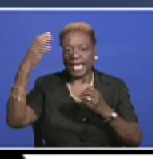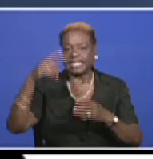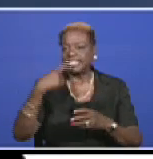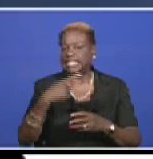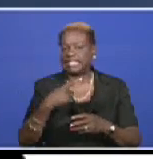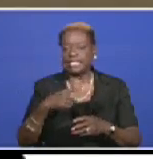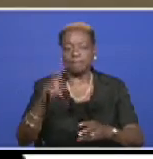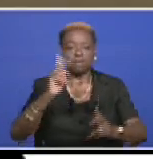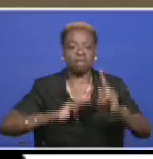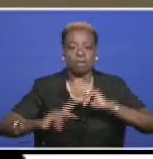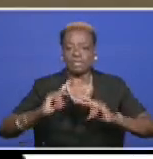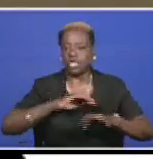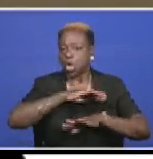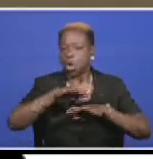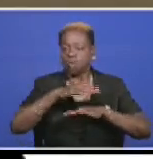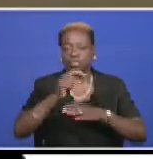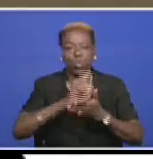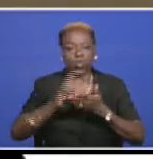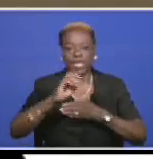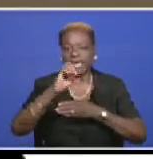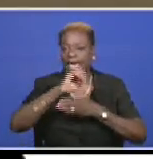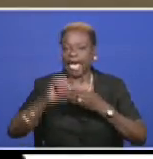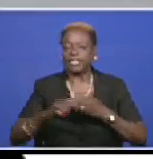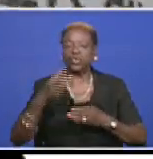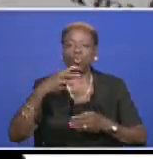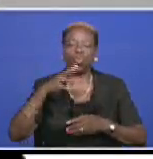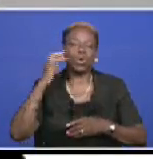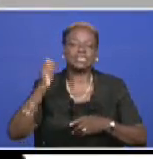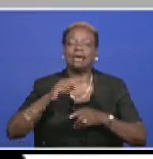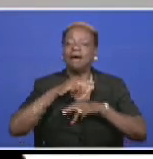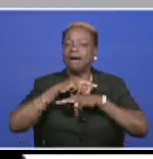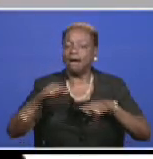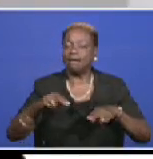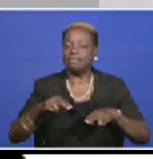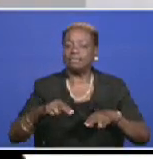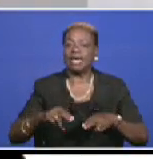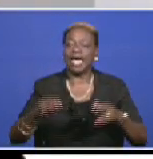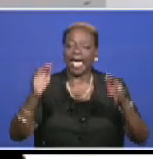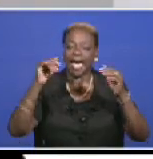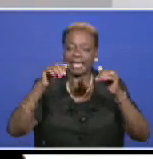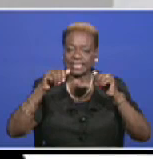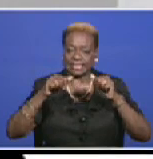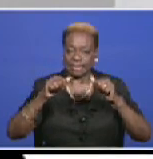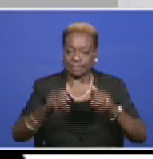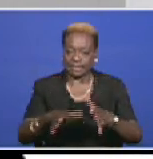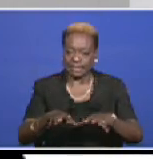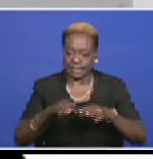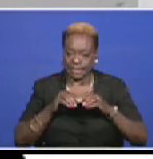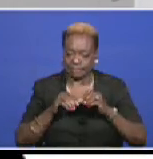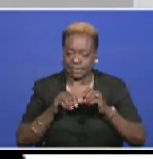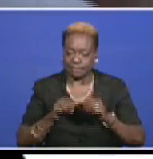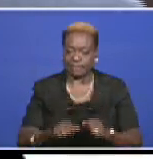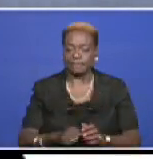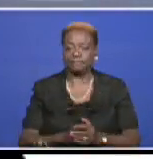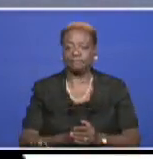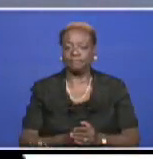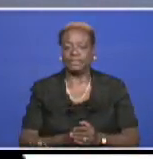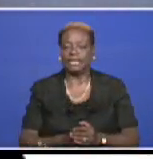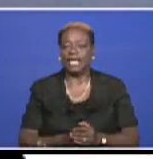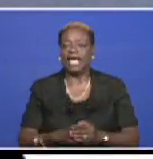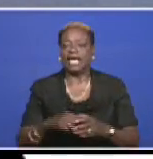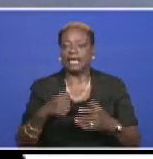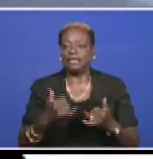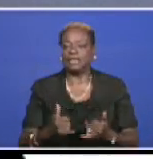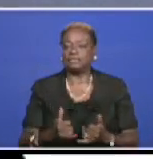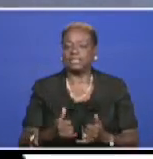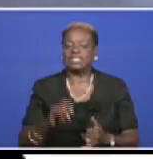was unacceptable. But still, residents say the 2 to 3 hour load shedding cycle was frustrating, forcing them to take some serious measures